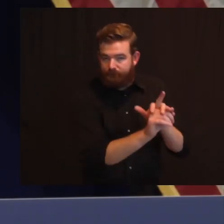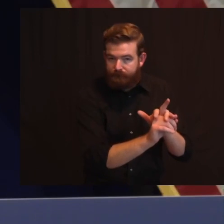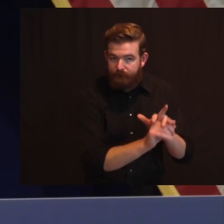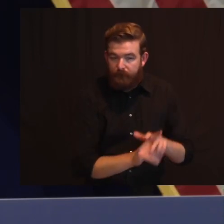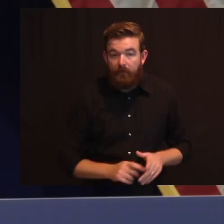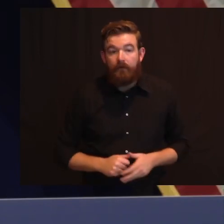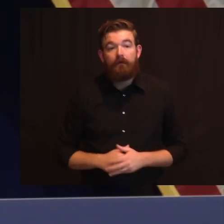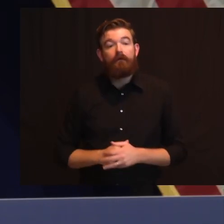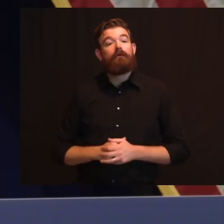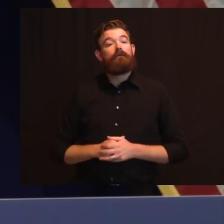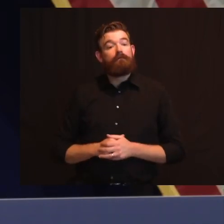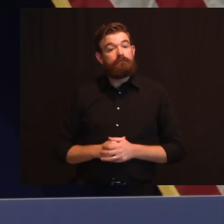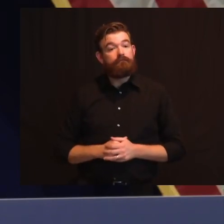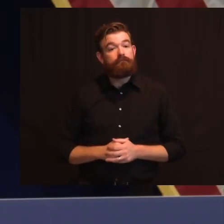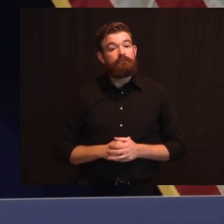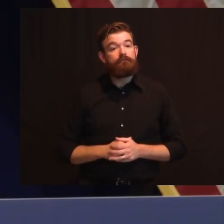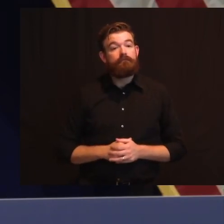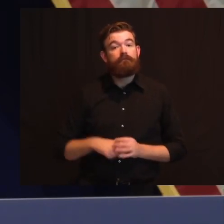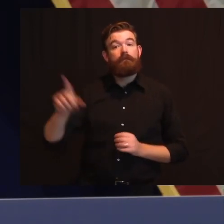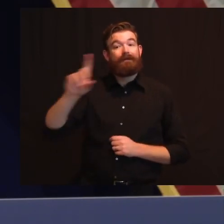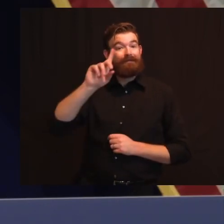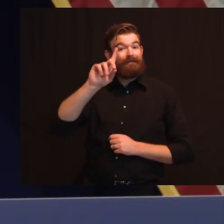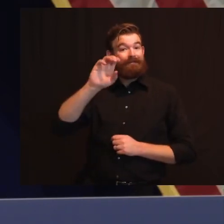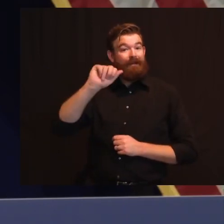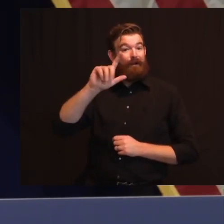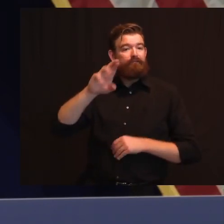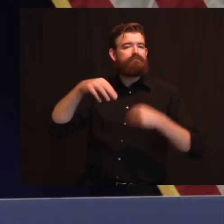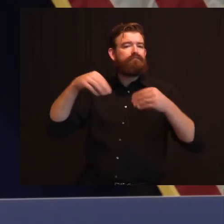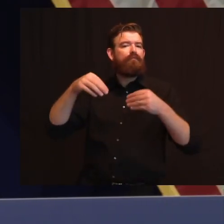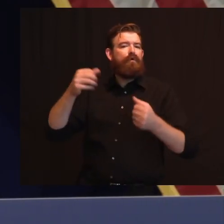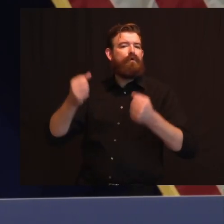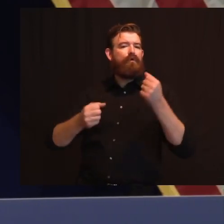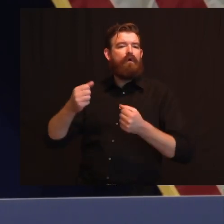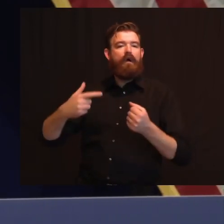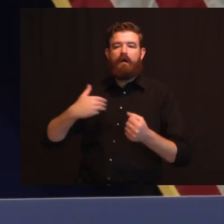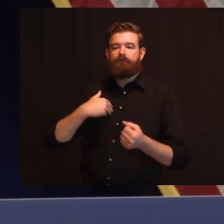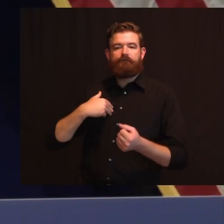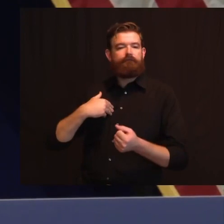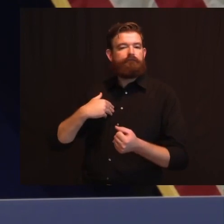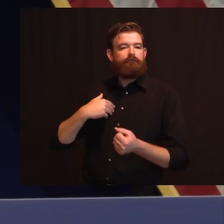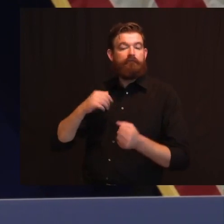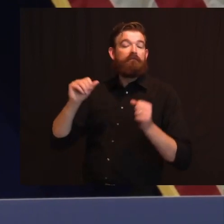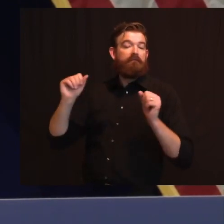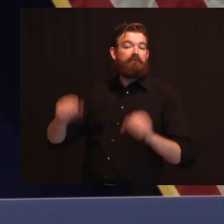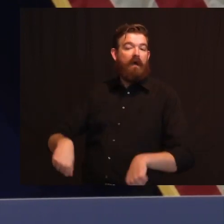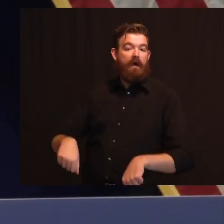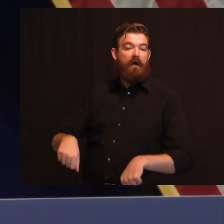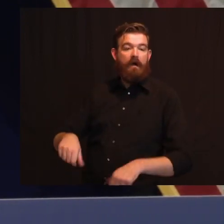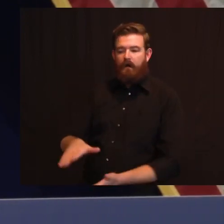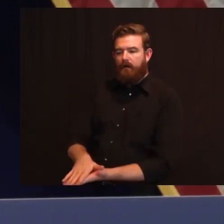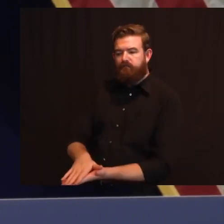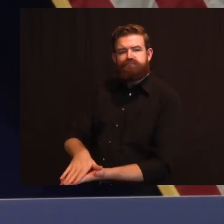processing. My last comments are 2. 1,